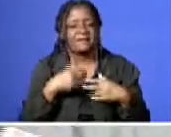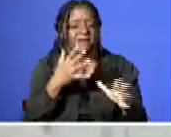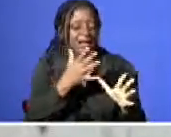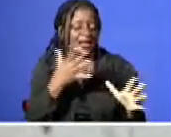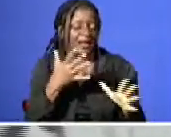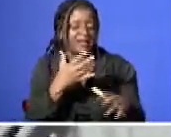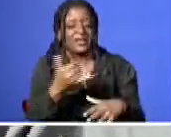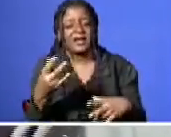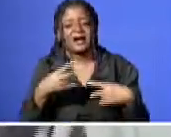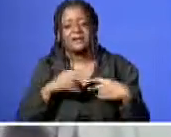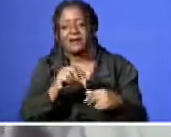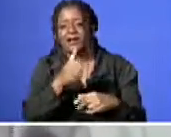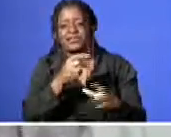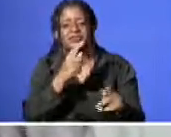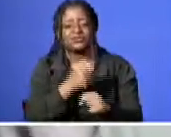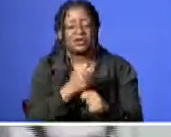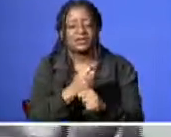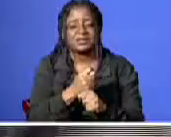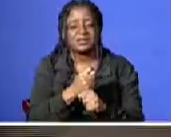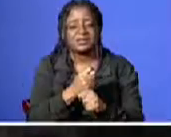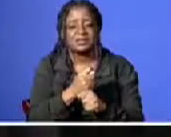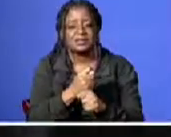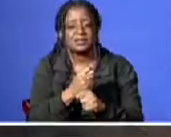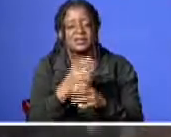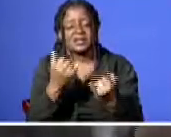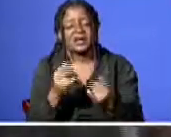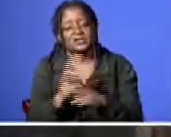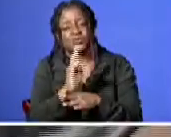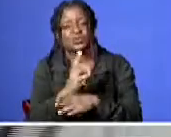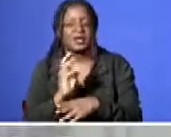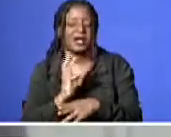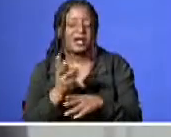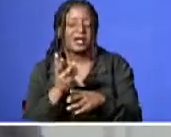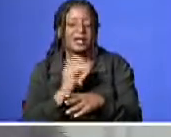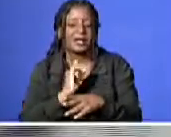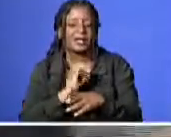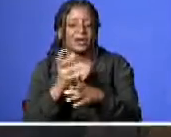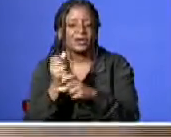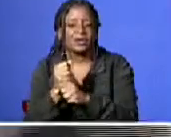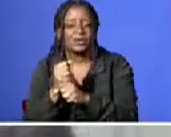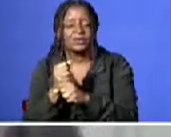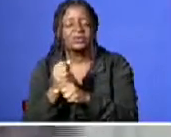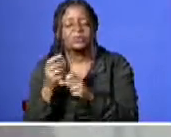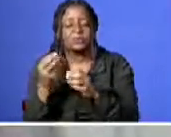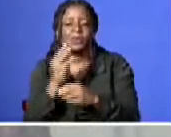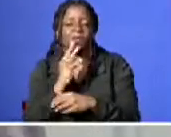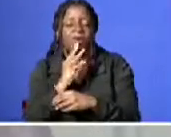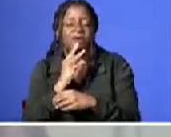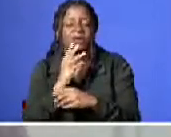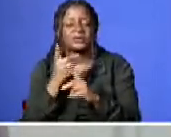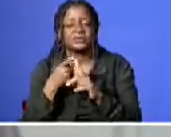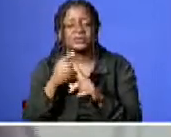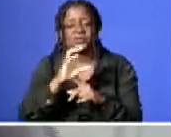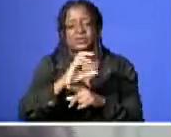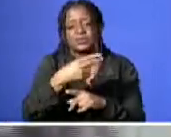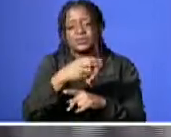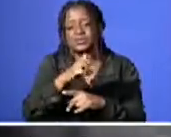take care of. So now, usually I go and get some water from Chelsea. Acabella brings my water, but he hasn't arrived